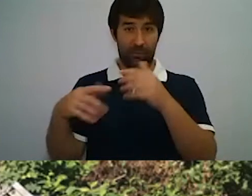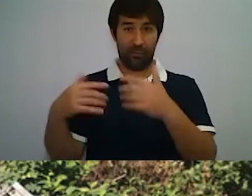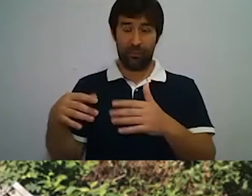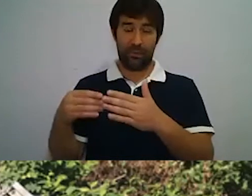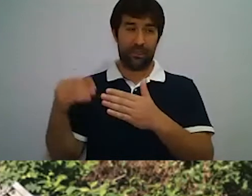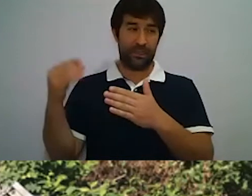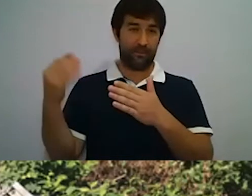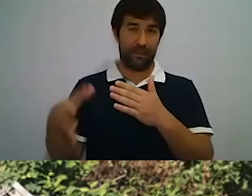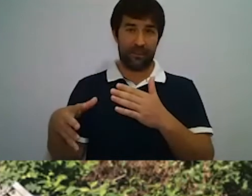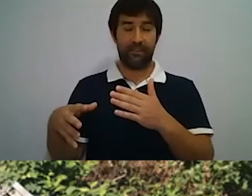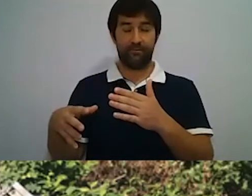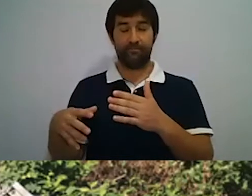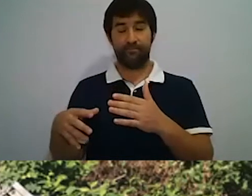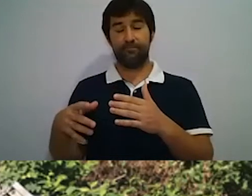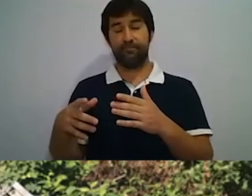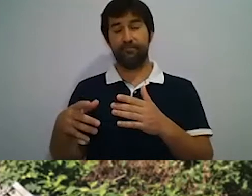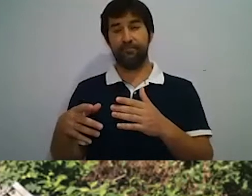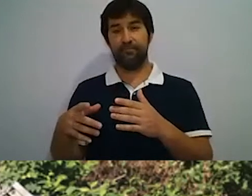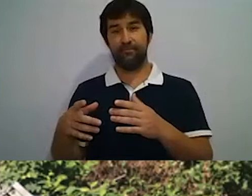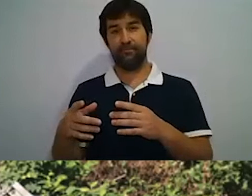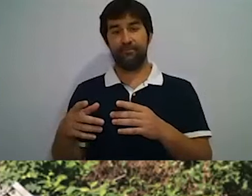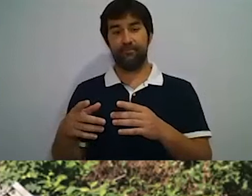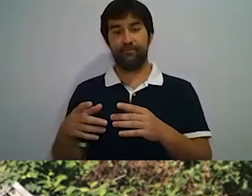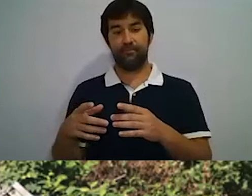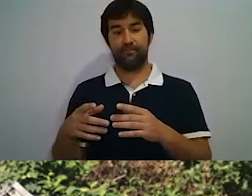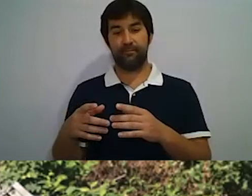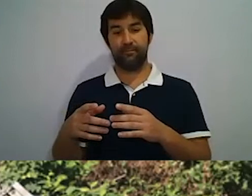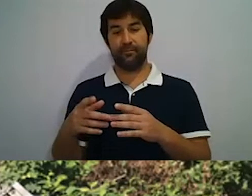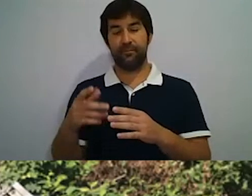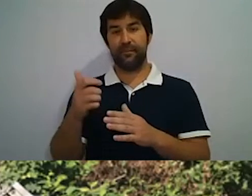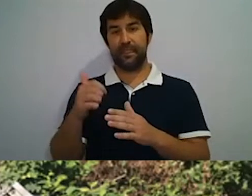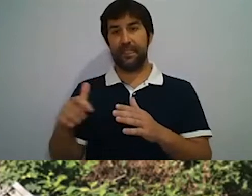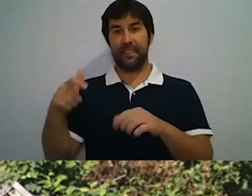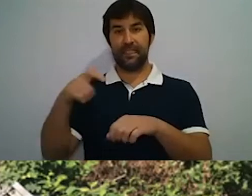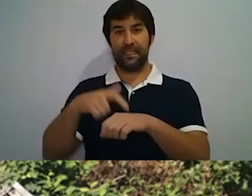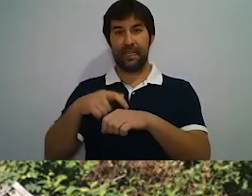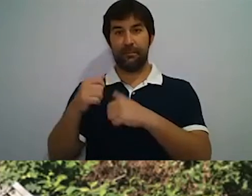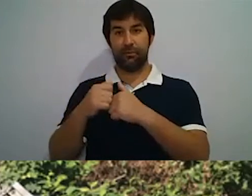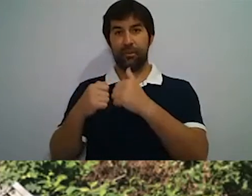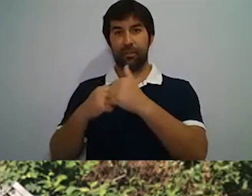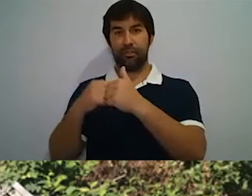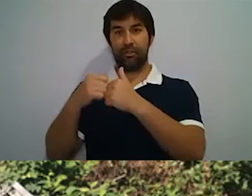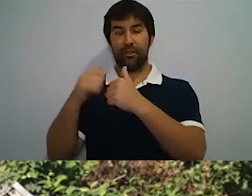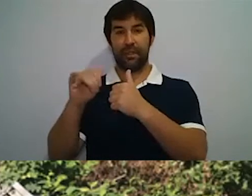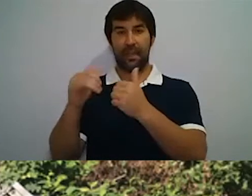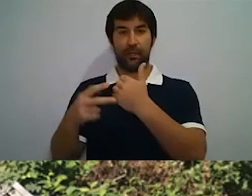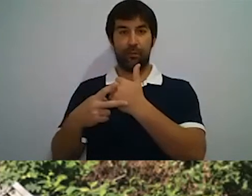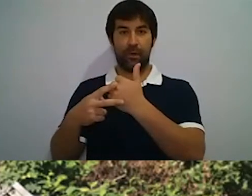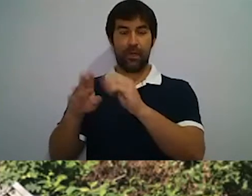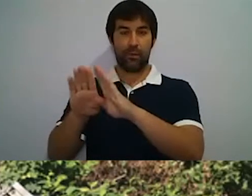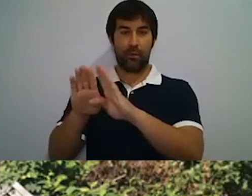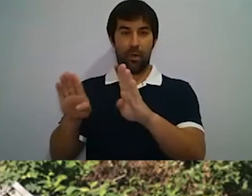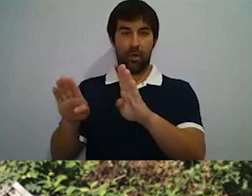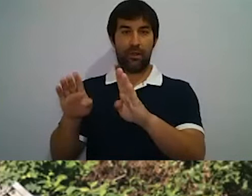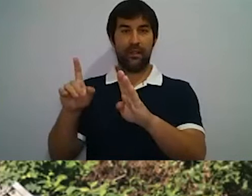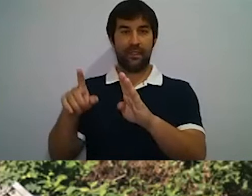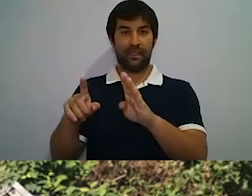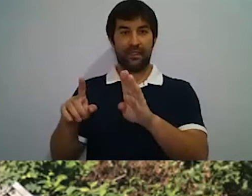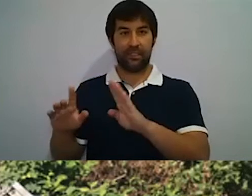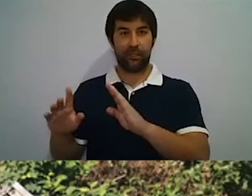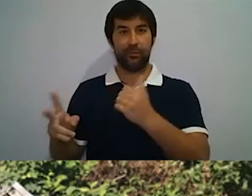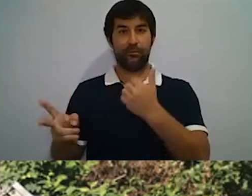a larger number of person trips on them, rank much higher in our prioritization rubric than those that are smaller.